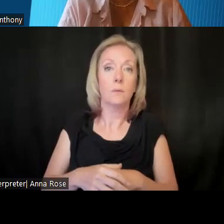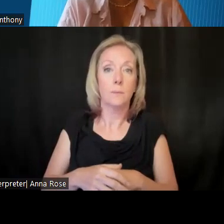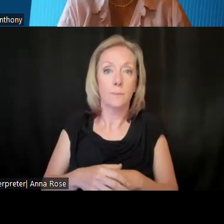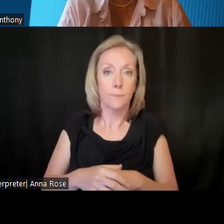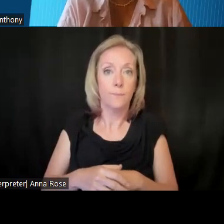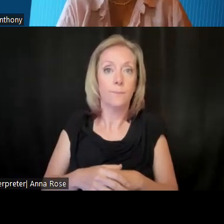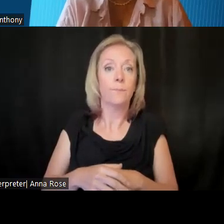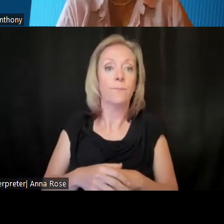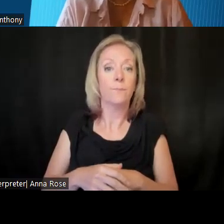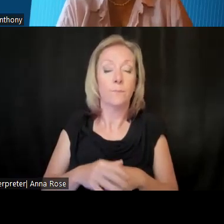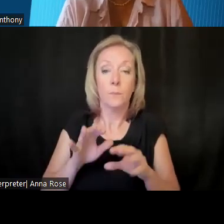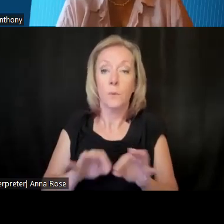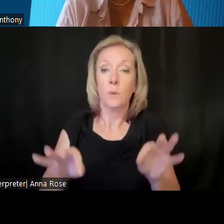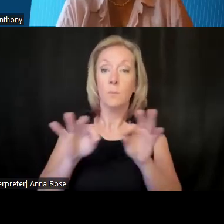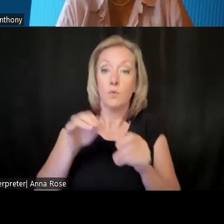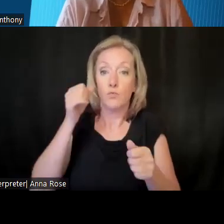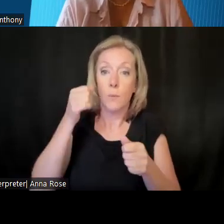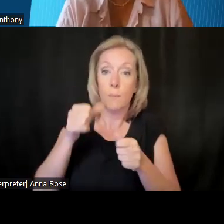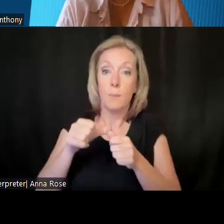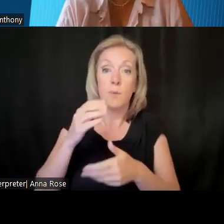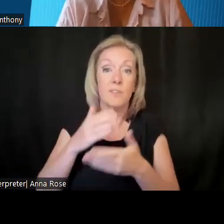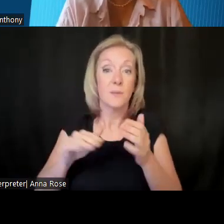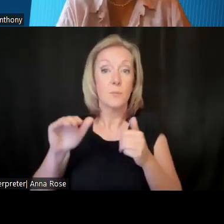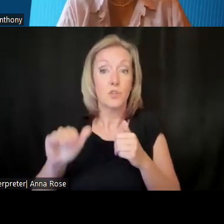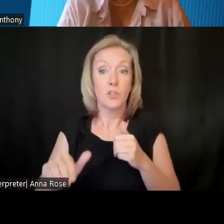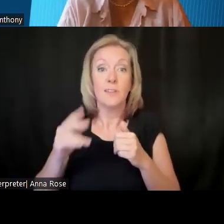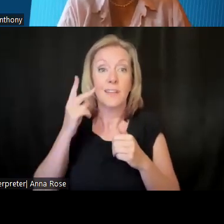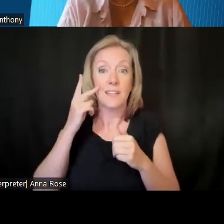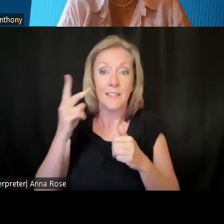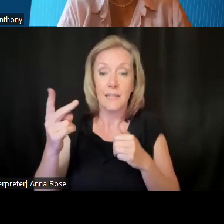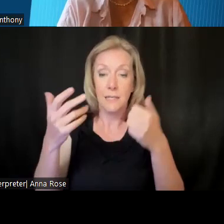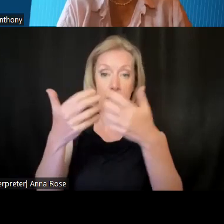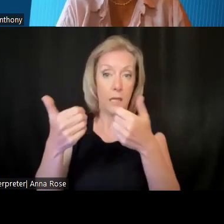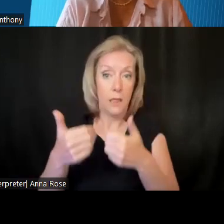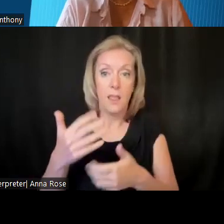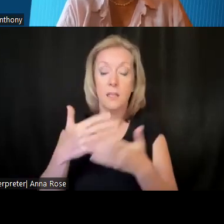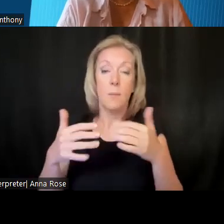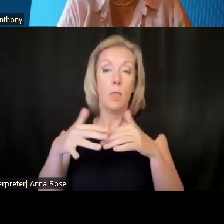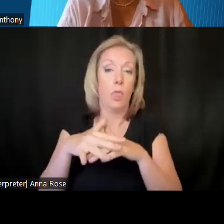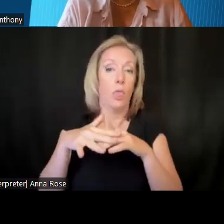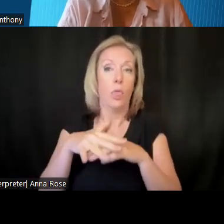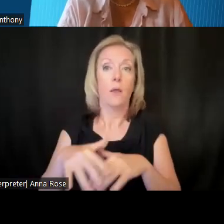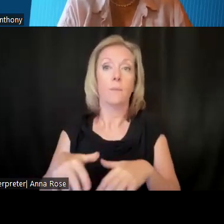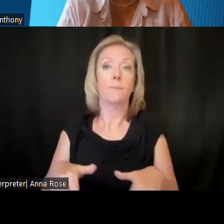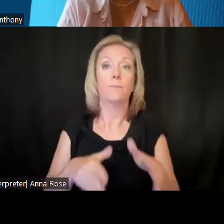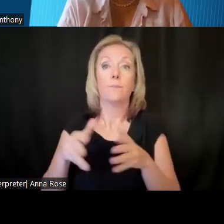we're not, that there are kids who can see through the clutter and kids who can't. Do you have kids who stumble over